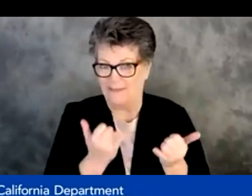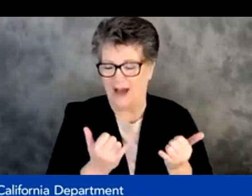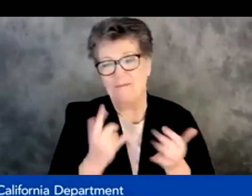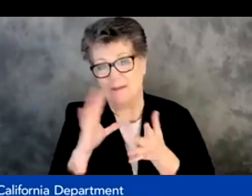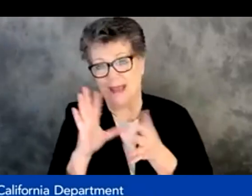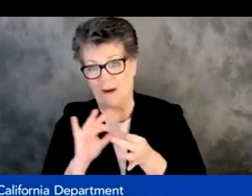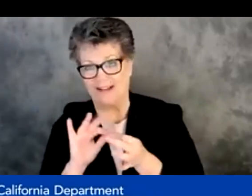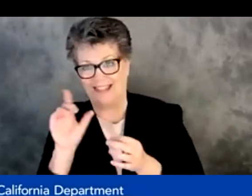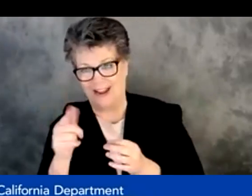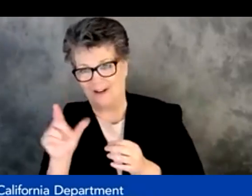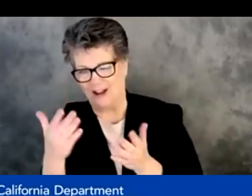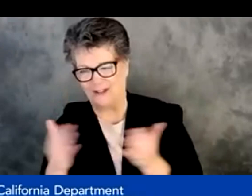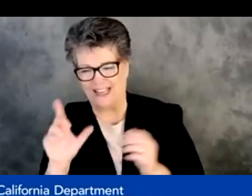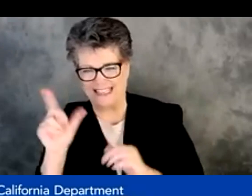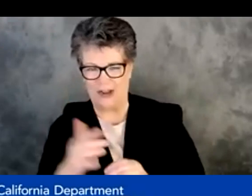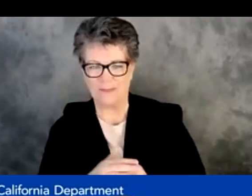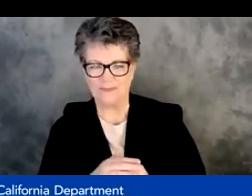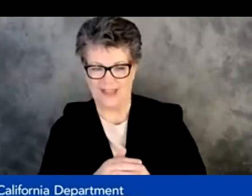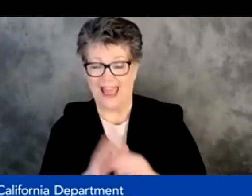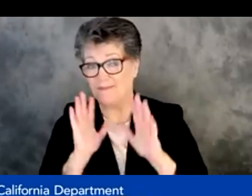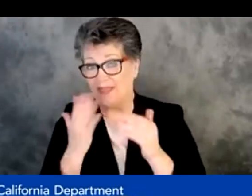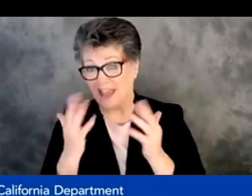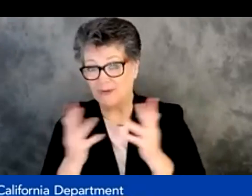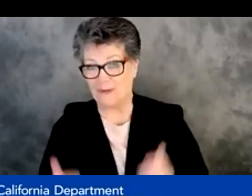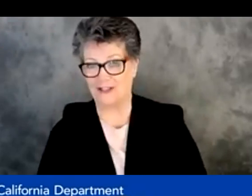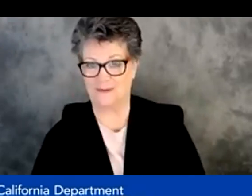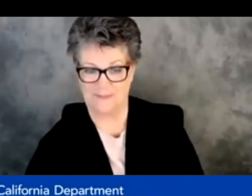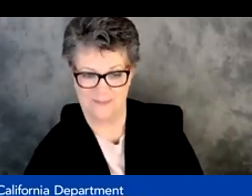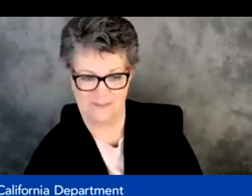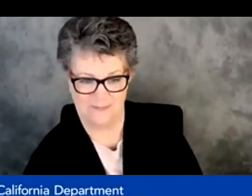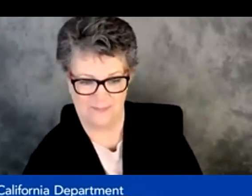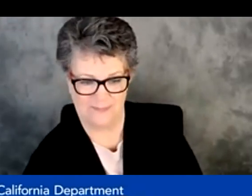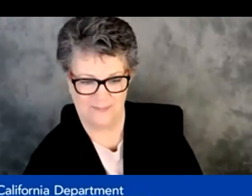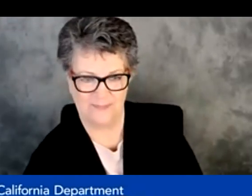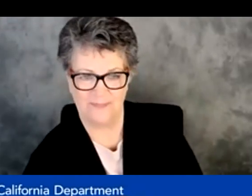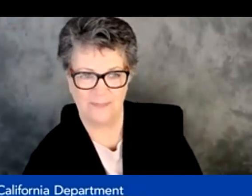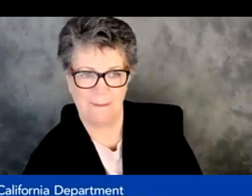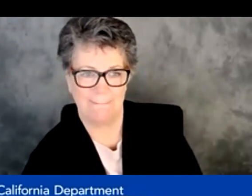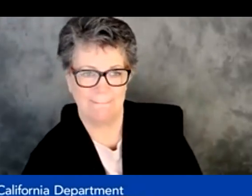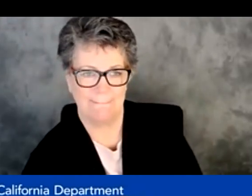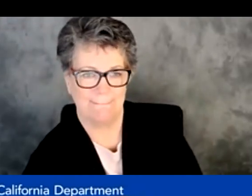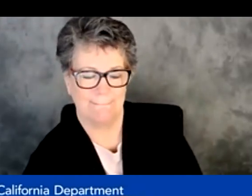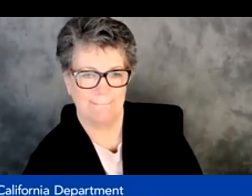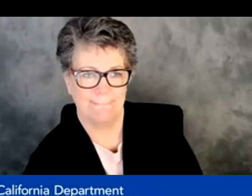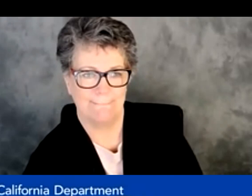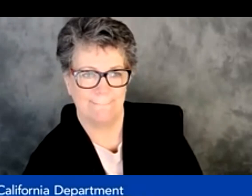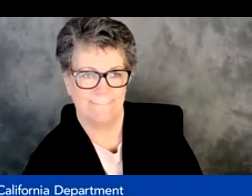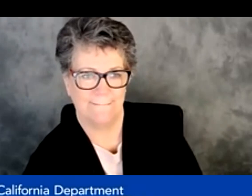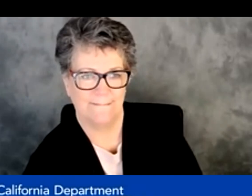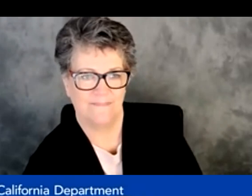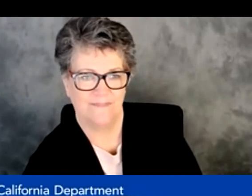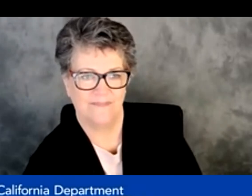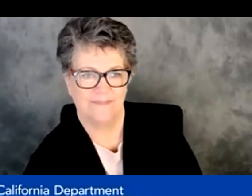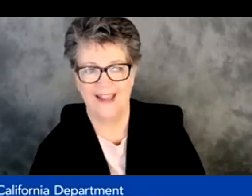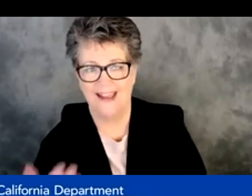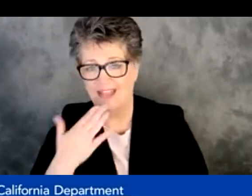comment on other things a little bit later. And thank you guys so much. Thank you, Shella. And I'll